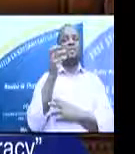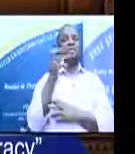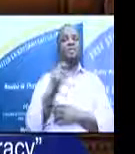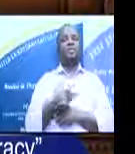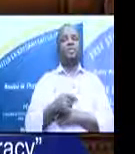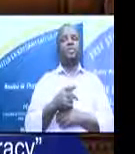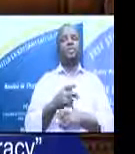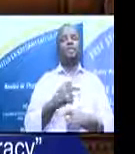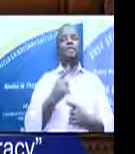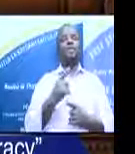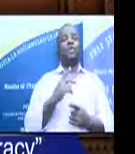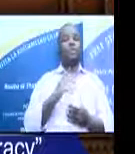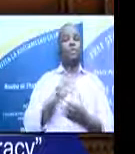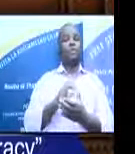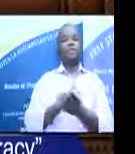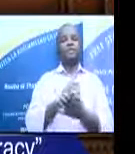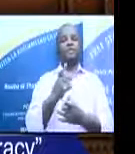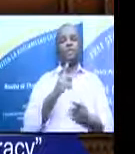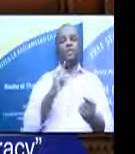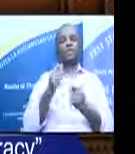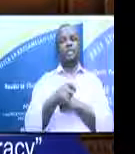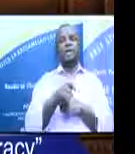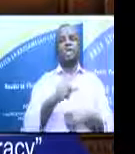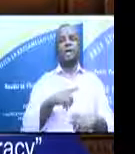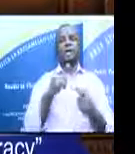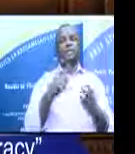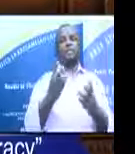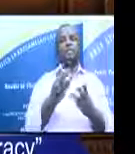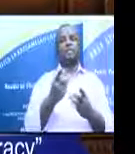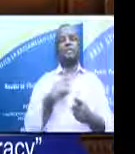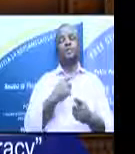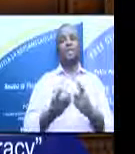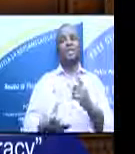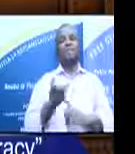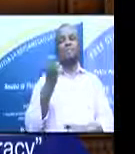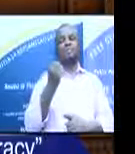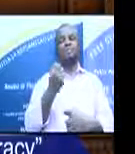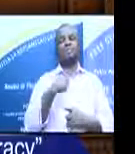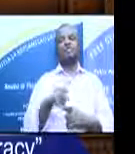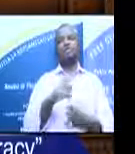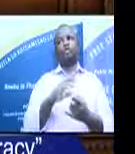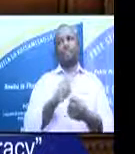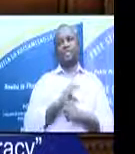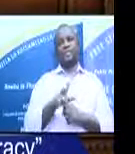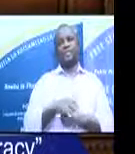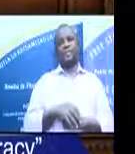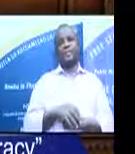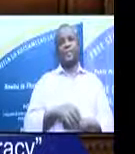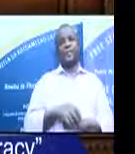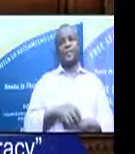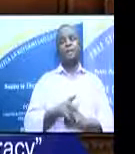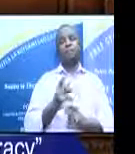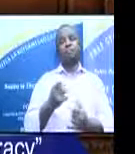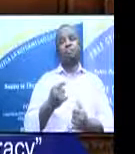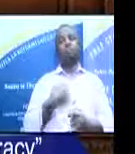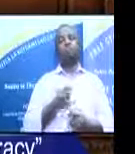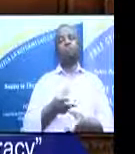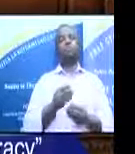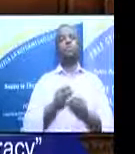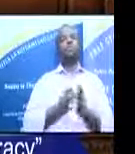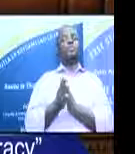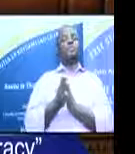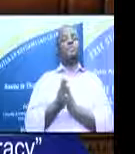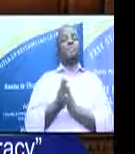commitment to improving people's health and overcoming COVID-19. We are encouraged by the